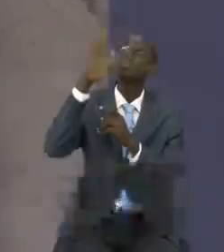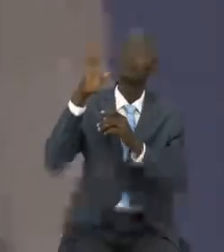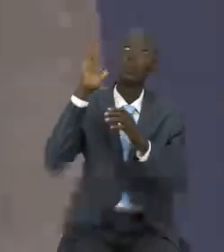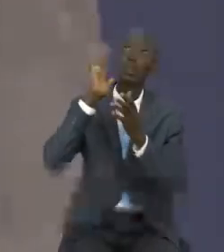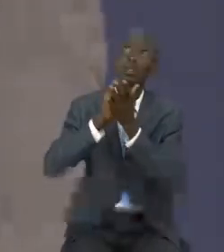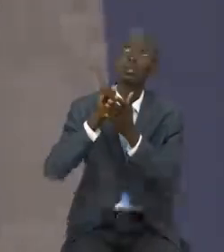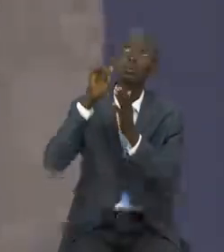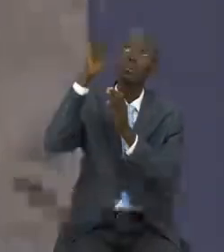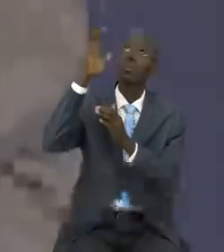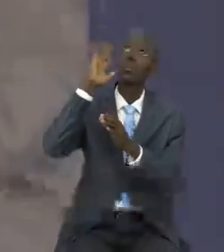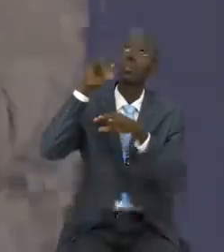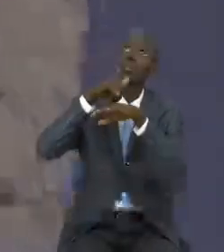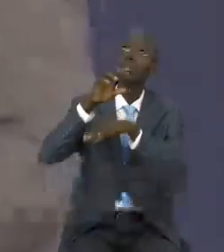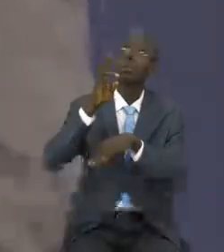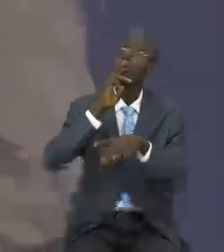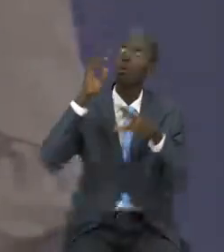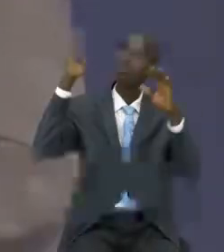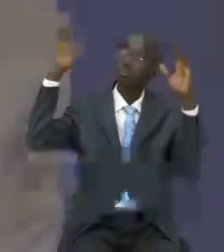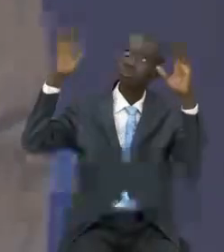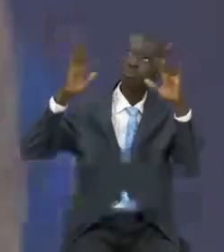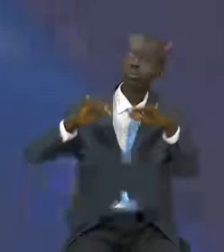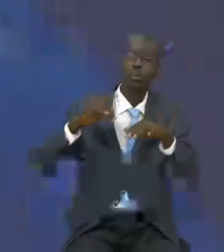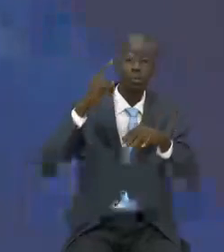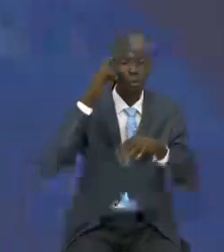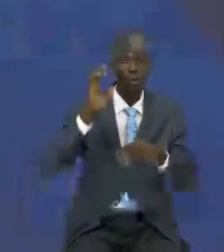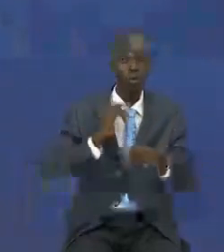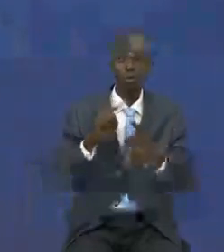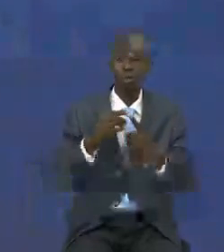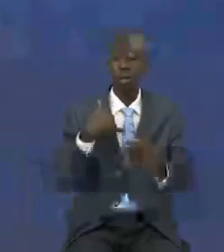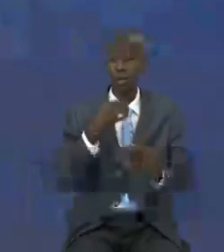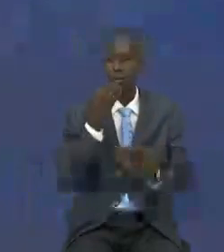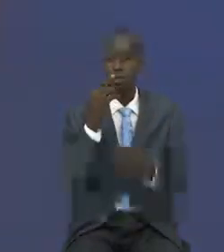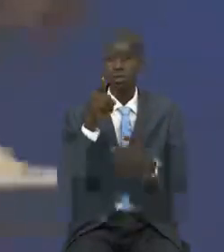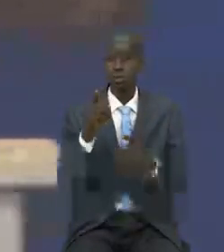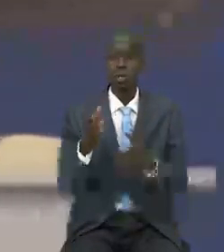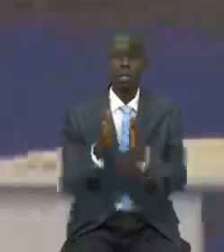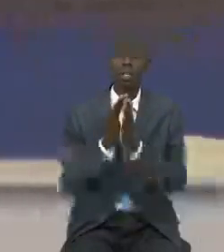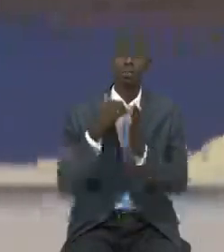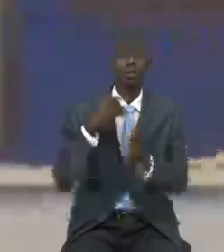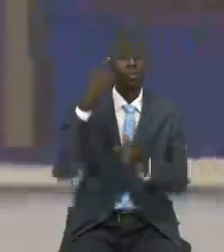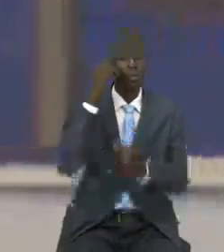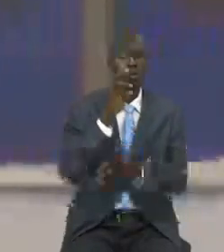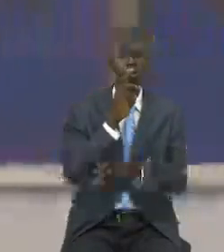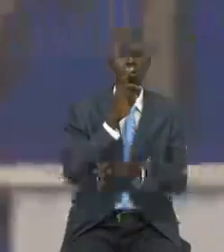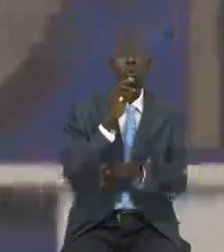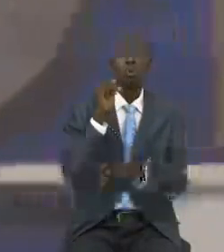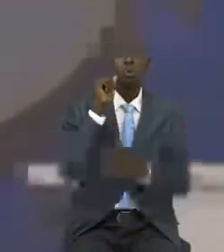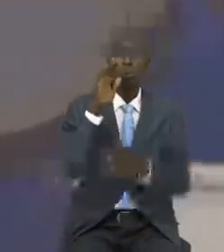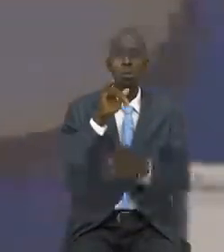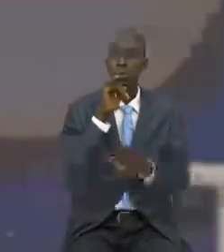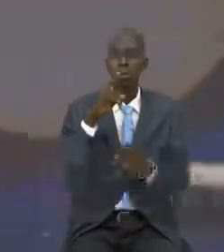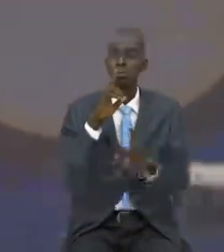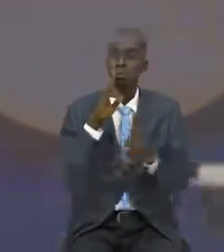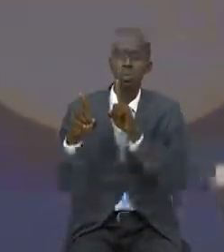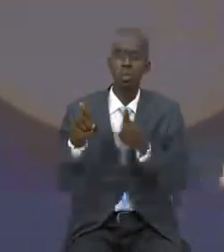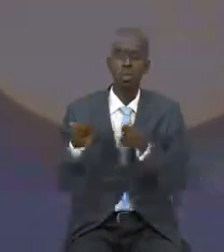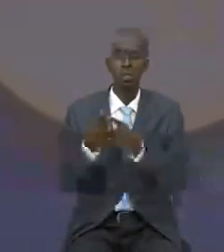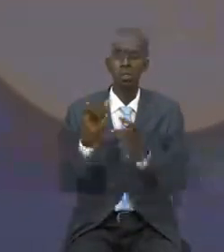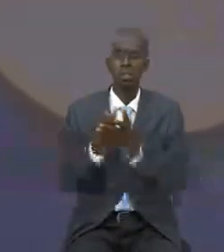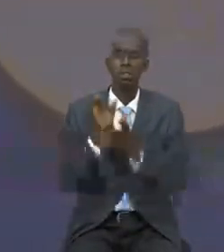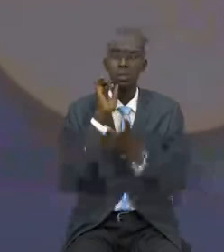be plenty, and you are saying, give me water to drink. She didn't say that. She went, she dropped everything she was